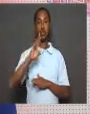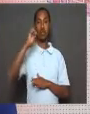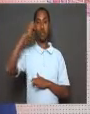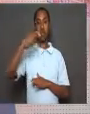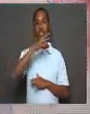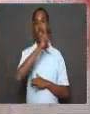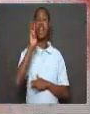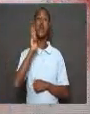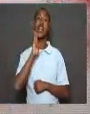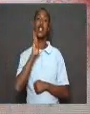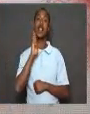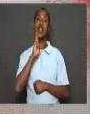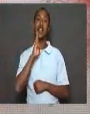water.